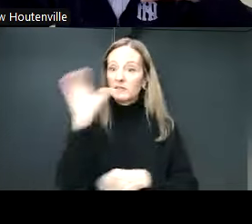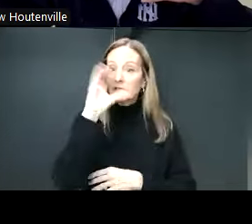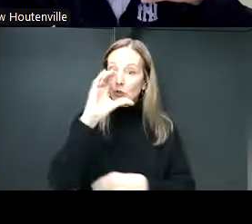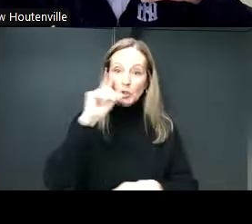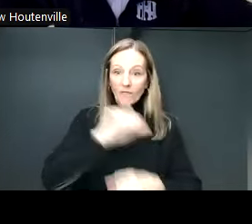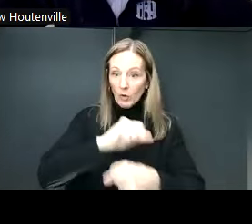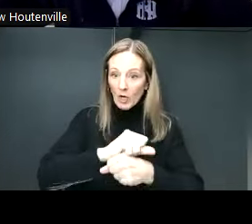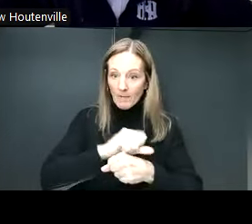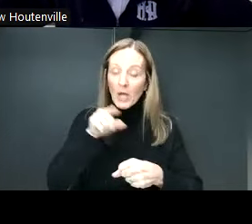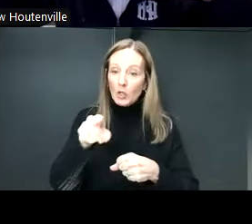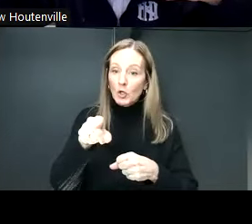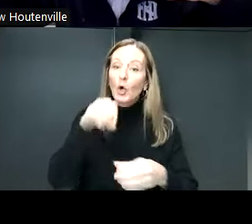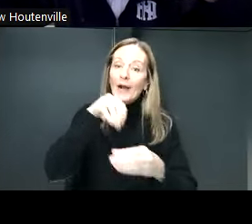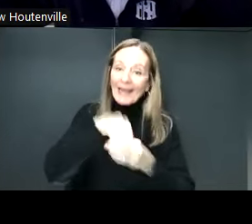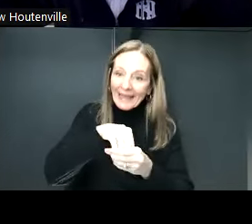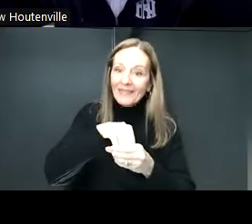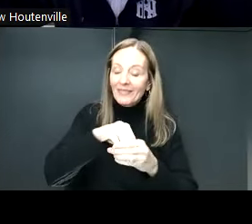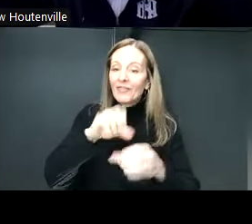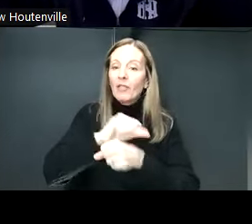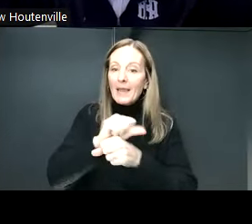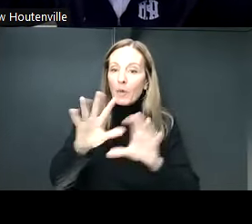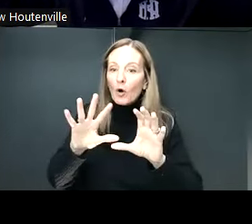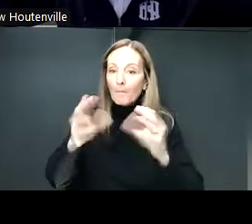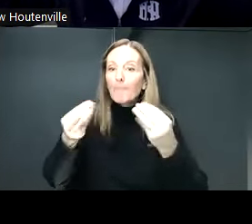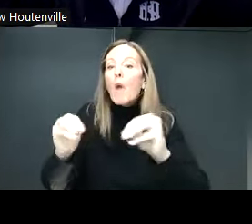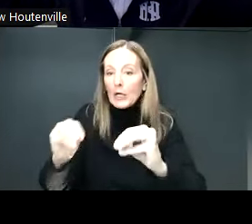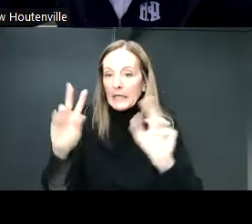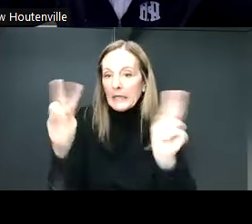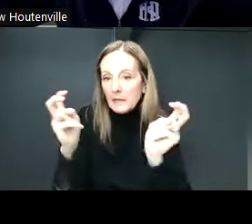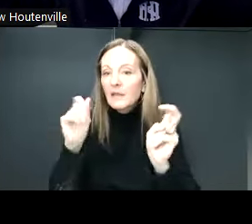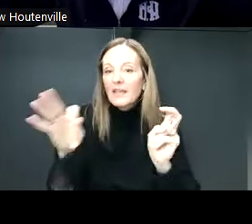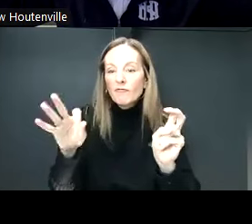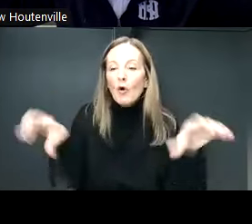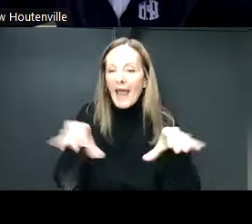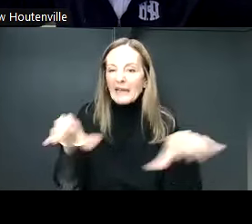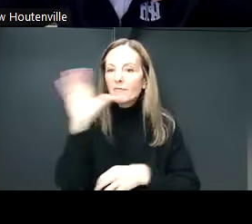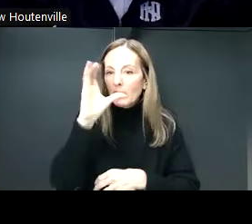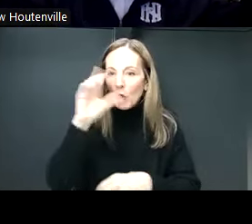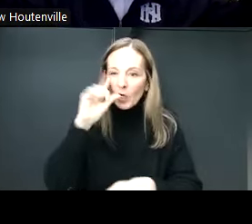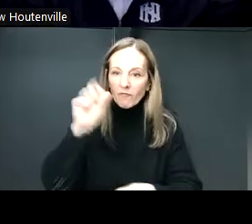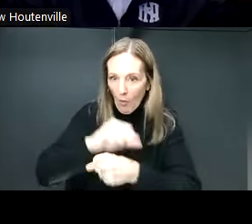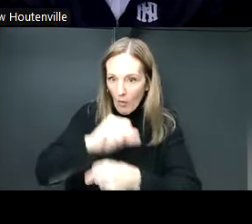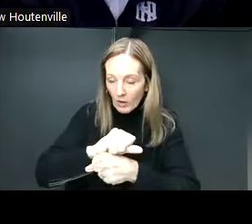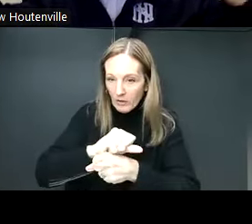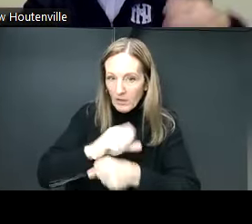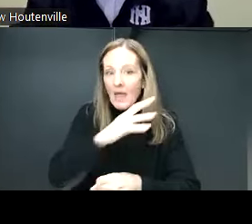You're in the labor market if you're actively looking and for work and